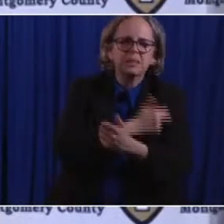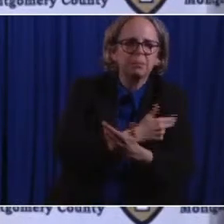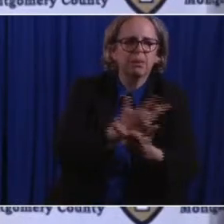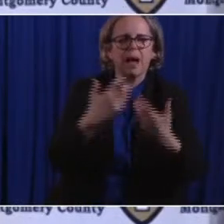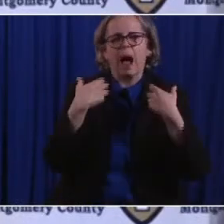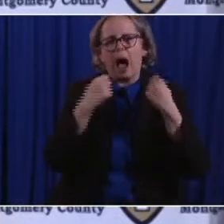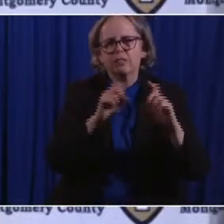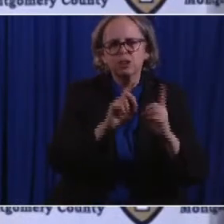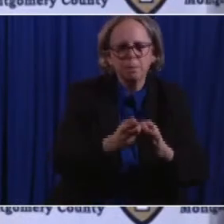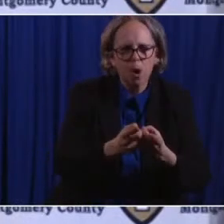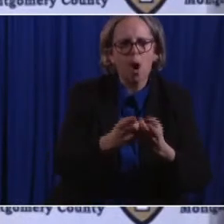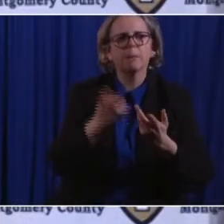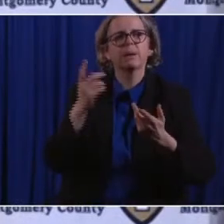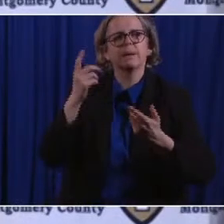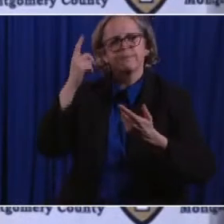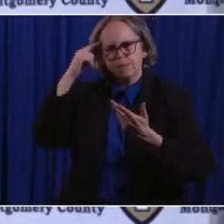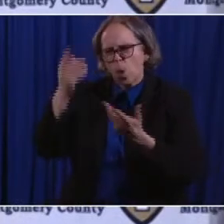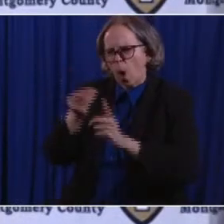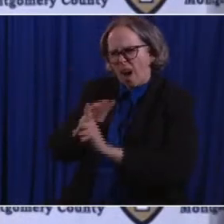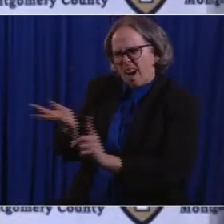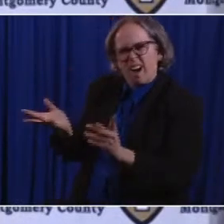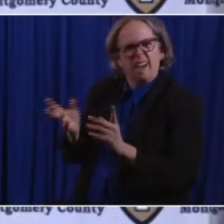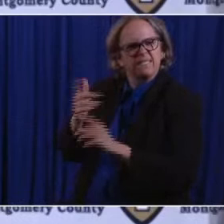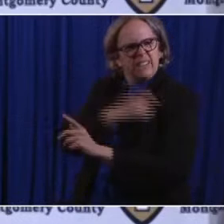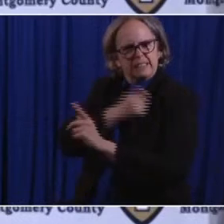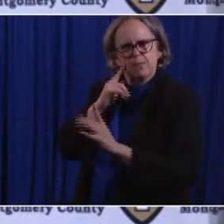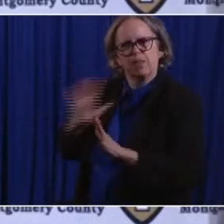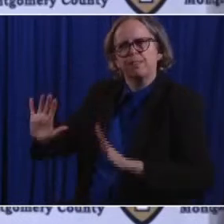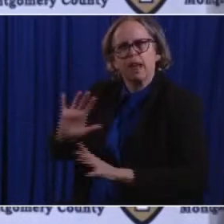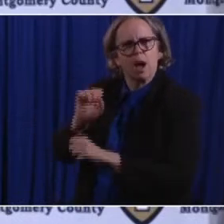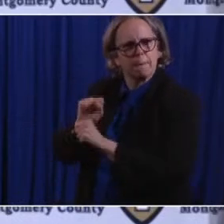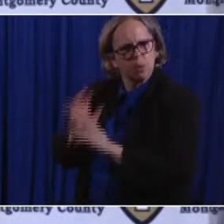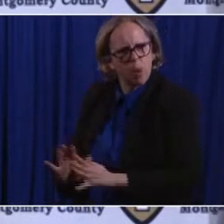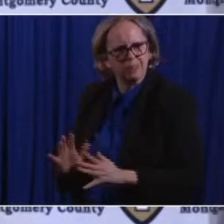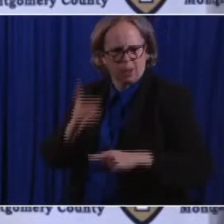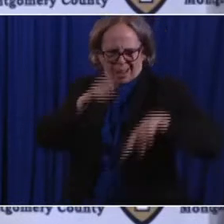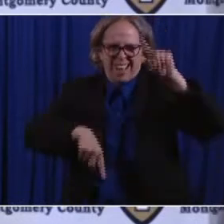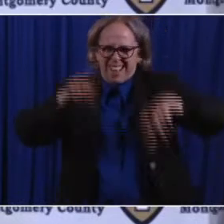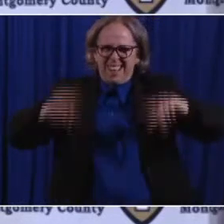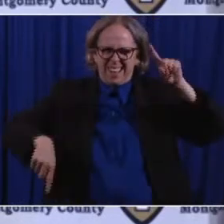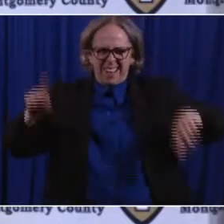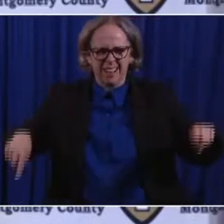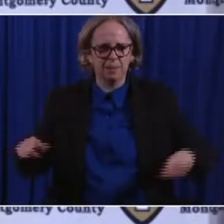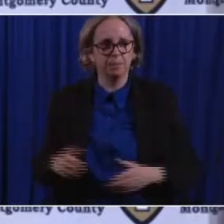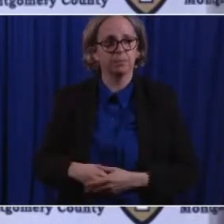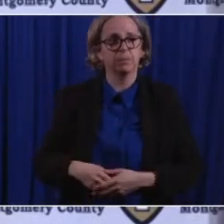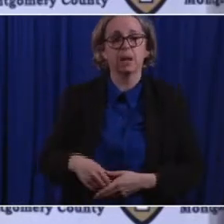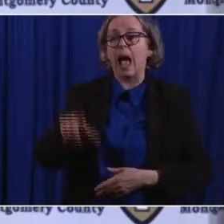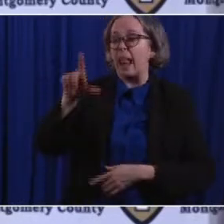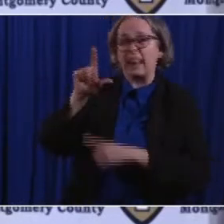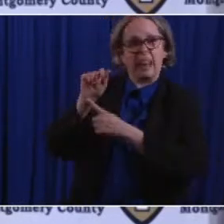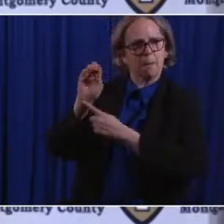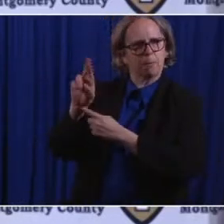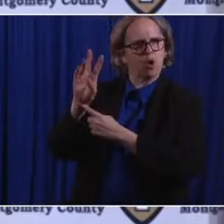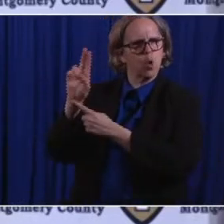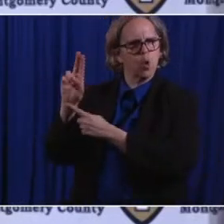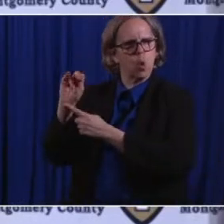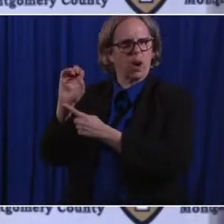do that, to come in, whether it's a labor union, whether it's a business, might even be a